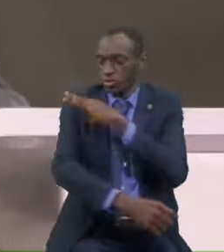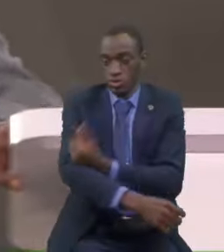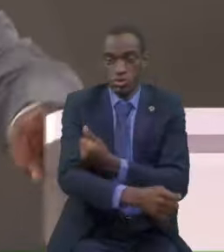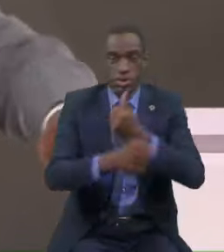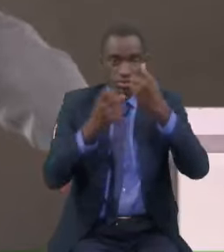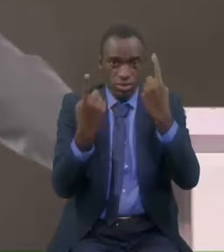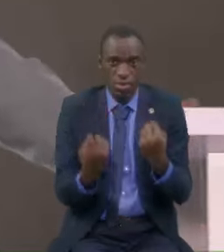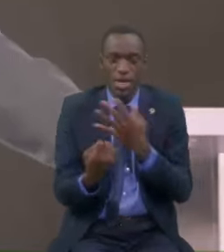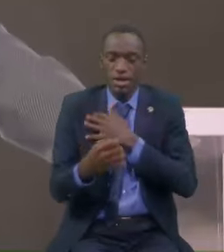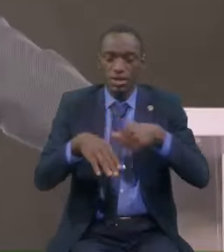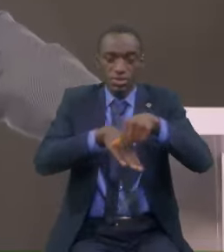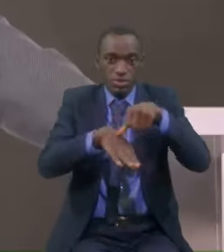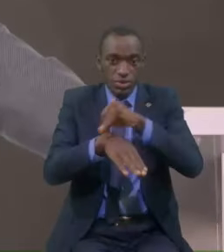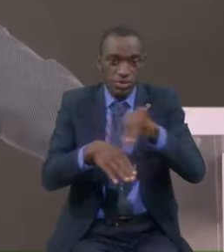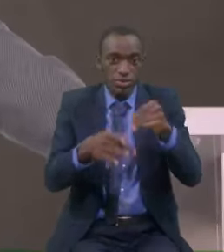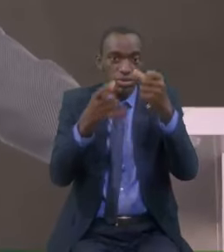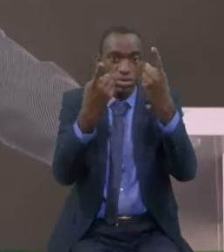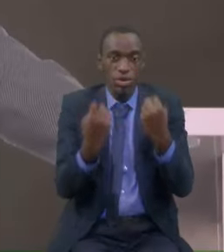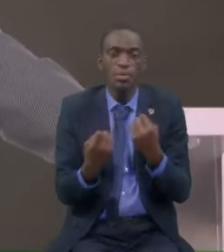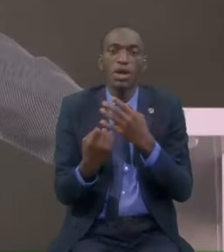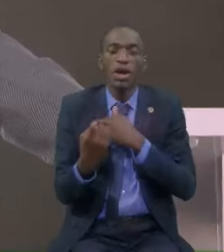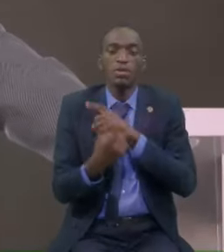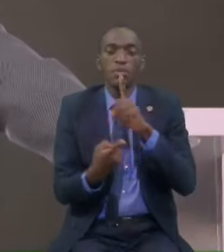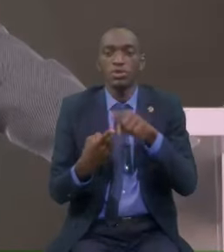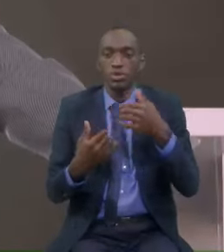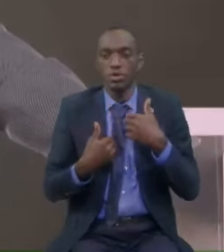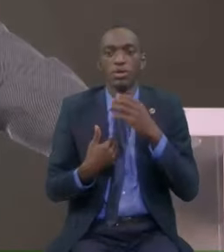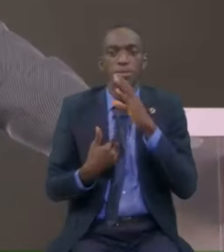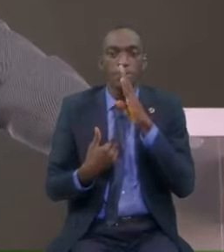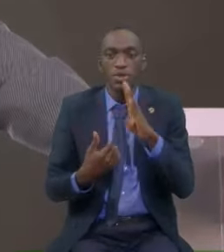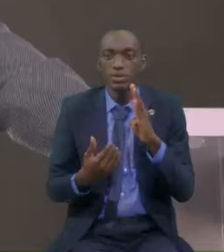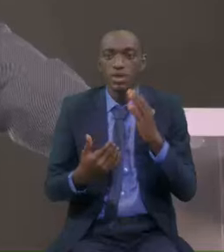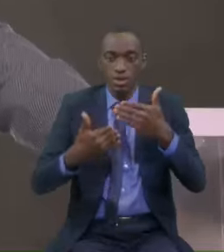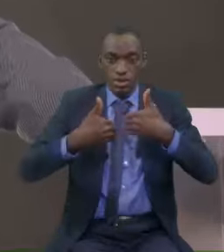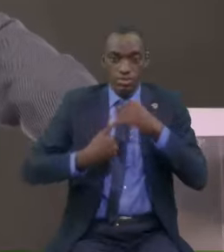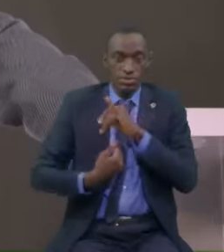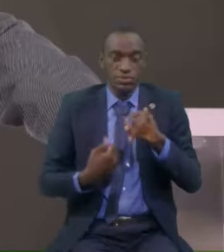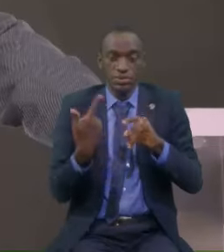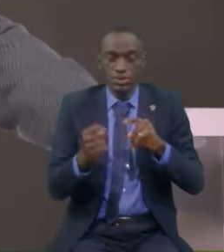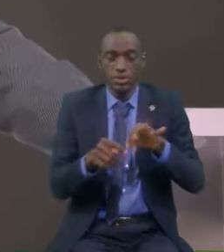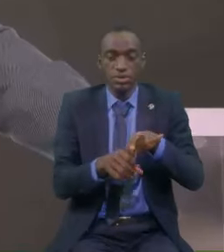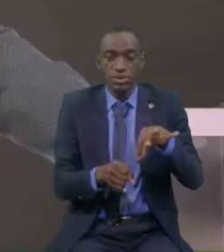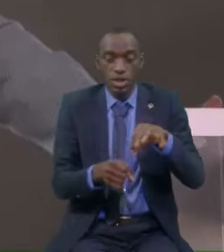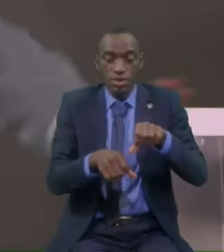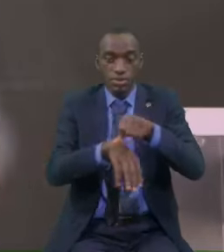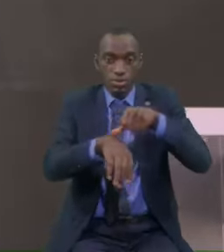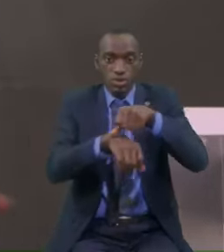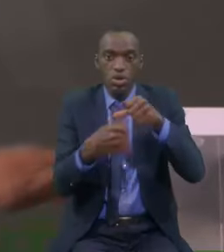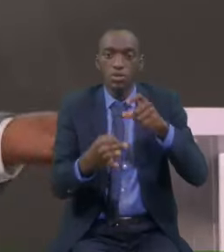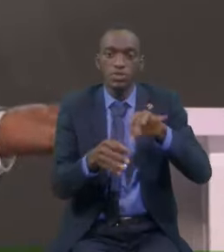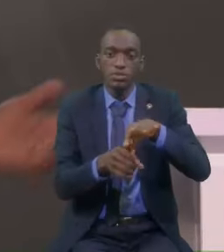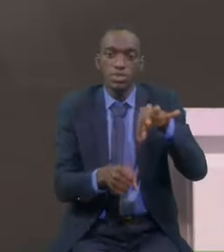have been having the anointing of the Spirit, you have been having the enablement of the